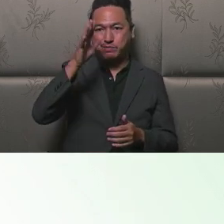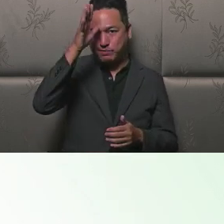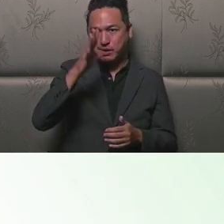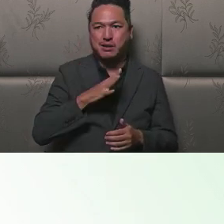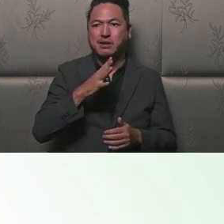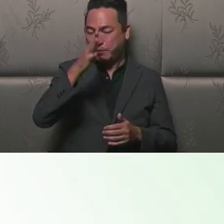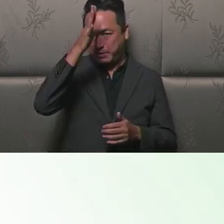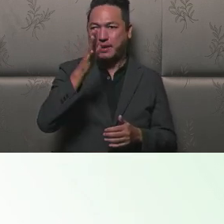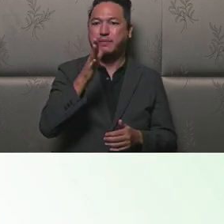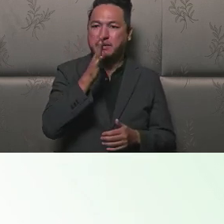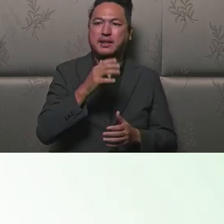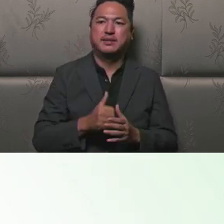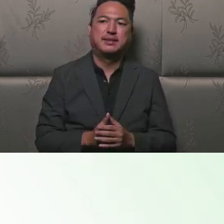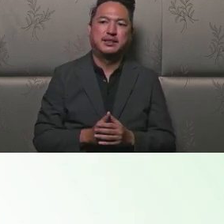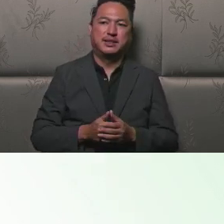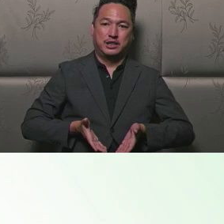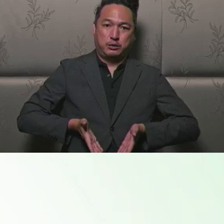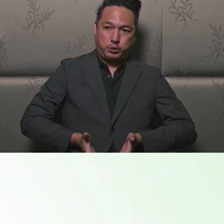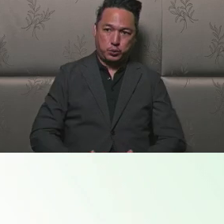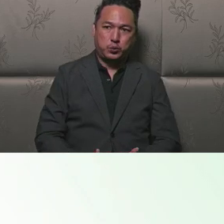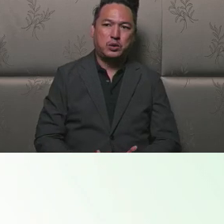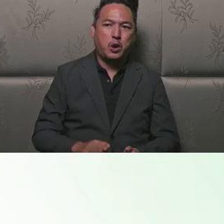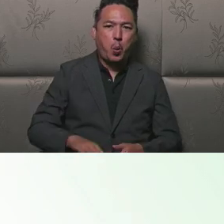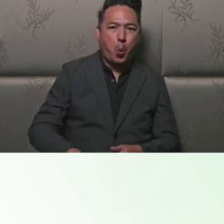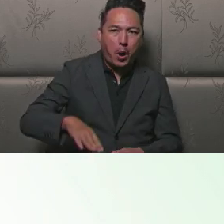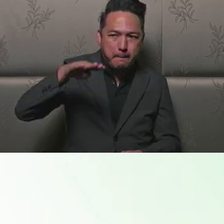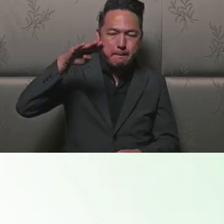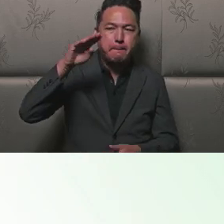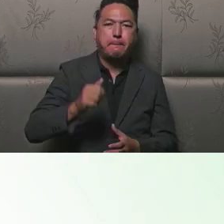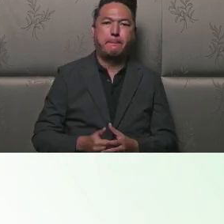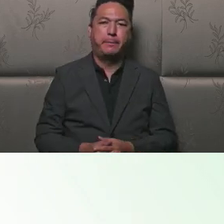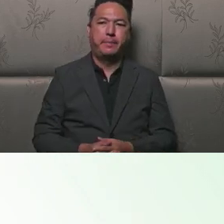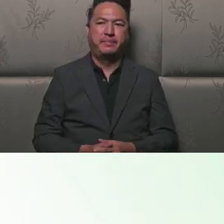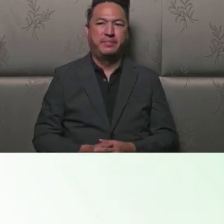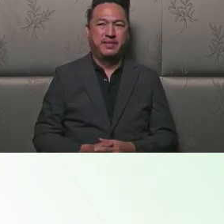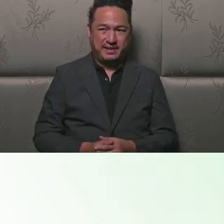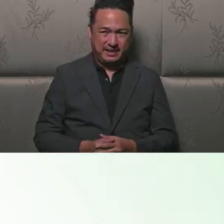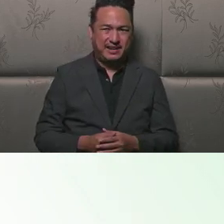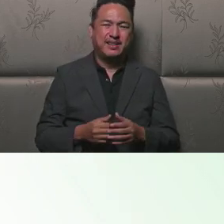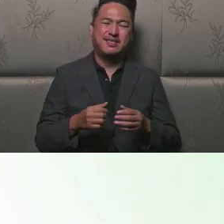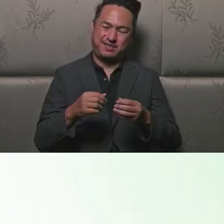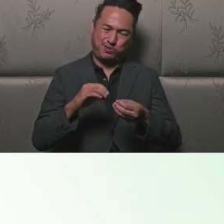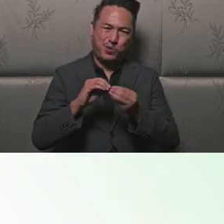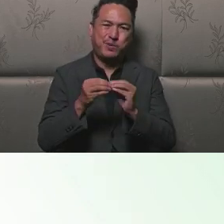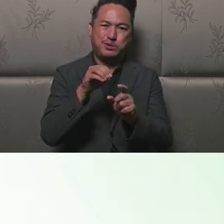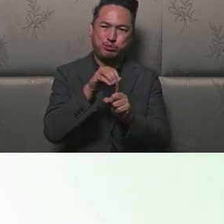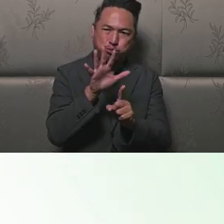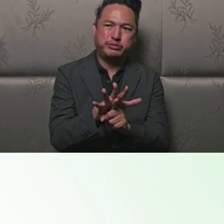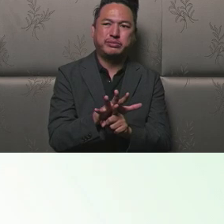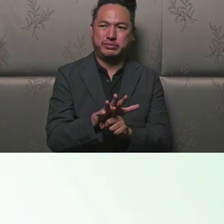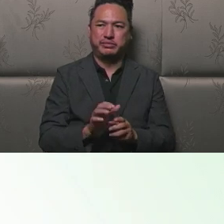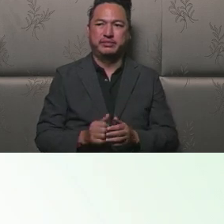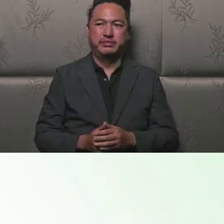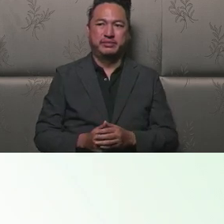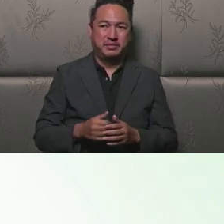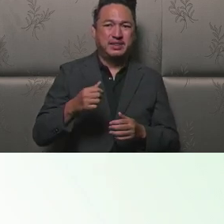for 5+ years, excuse me. I think you can also very much see, and this is very much true with the two